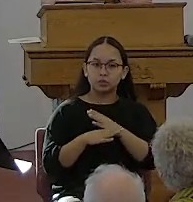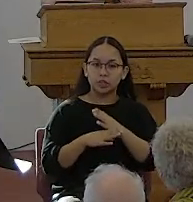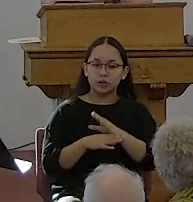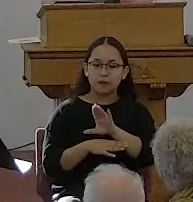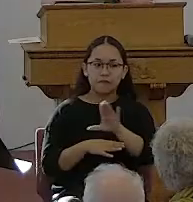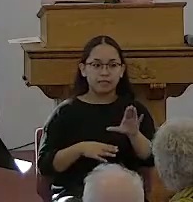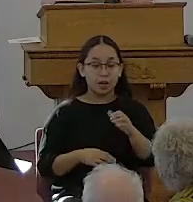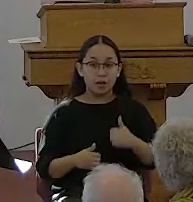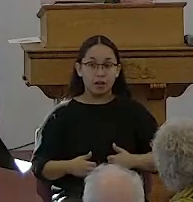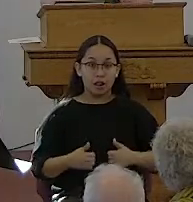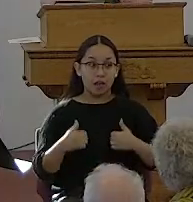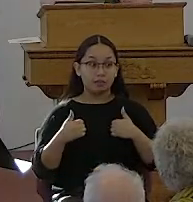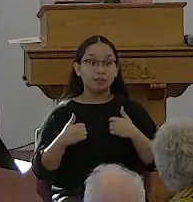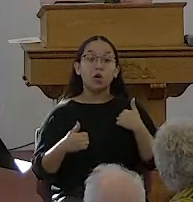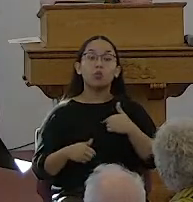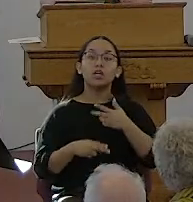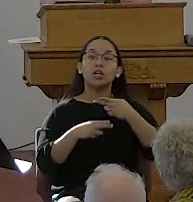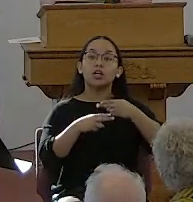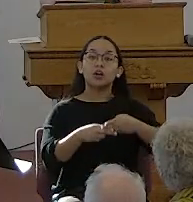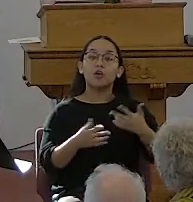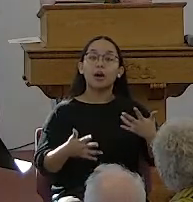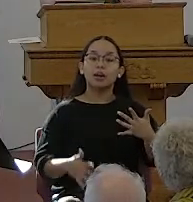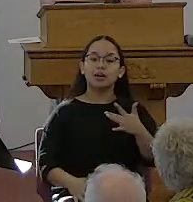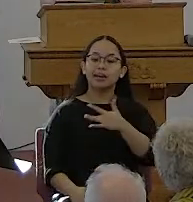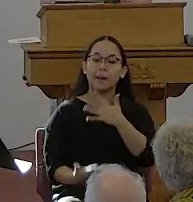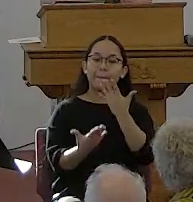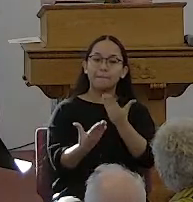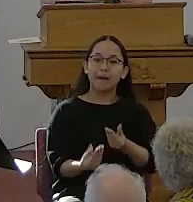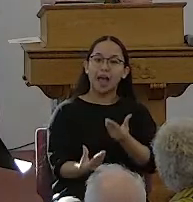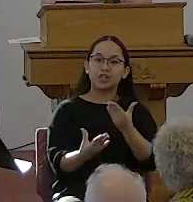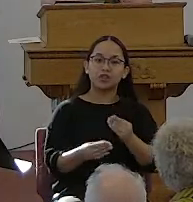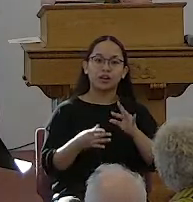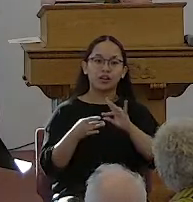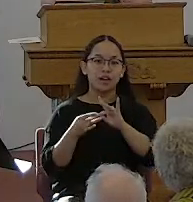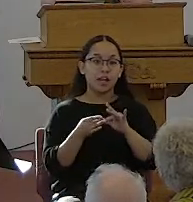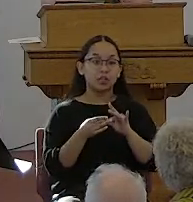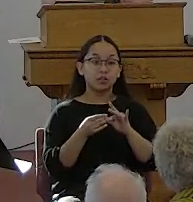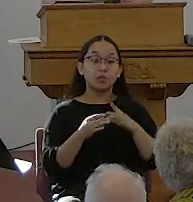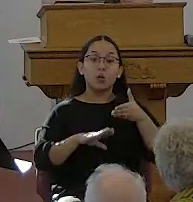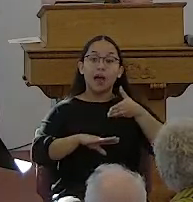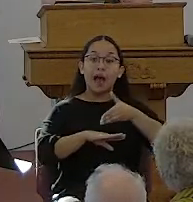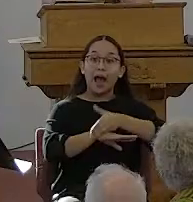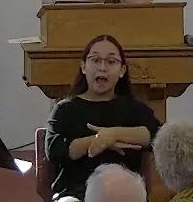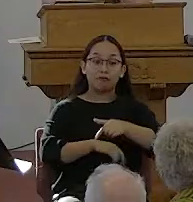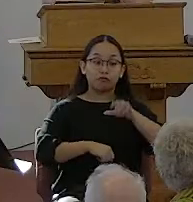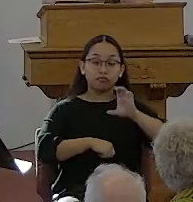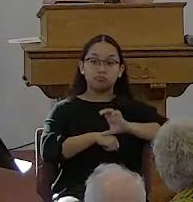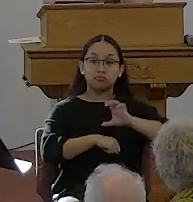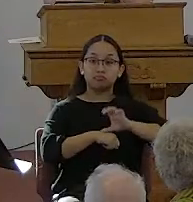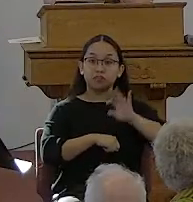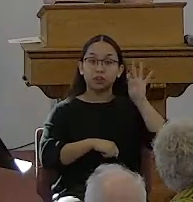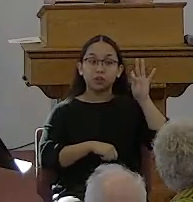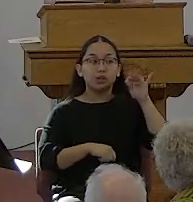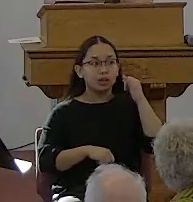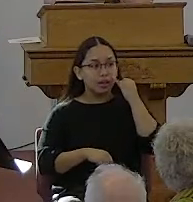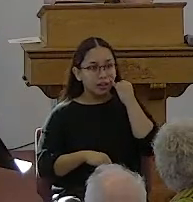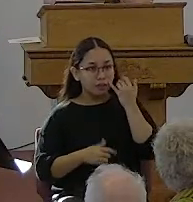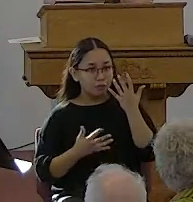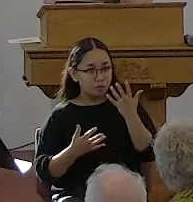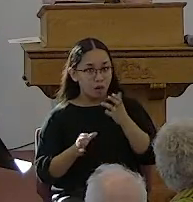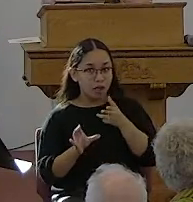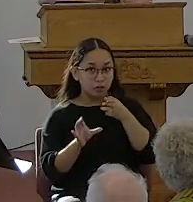lives, which we call compassionate connection. After the service, if anyone would like to join me for a few minutes